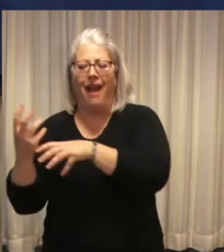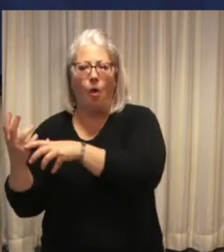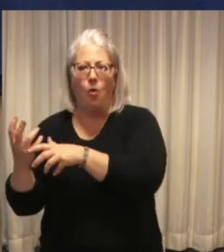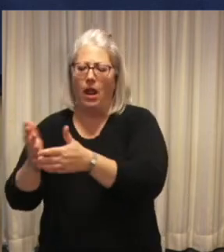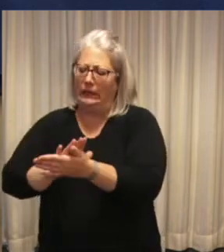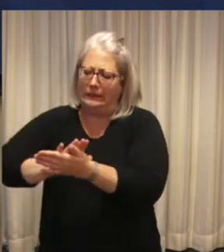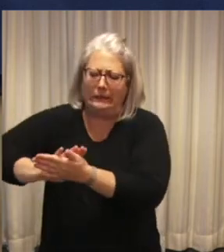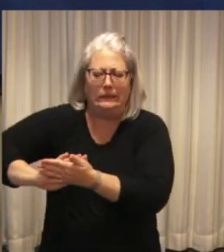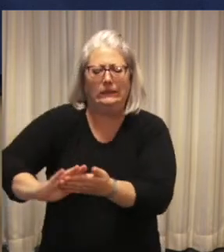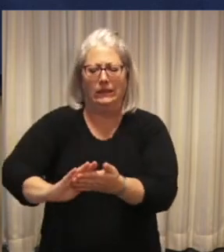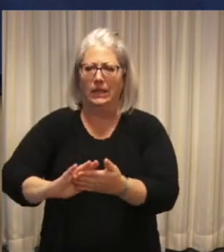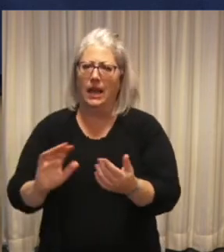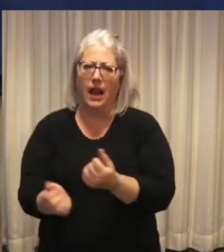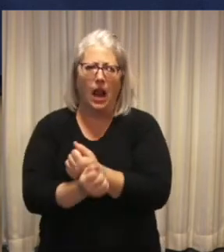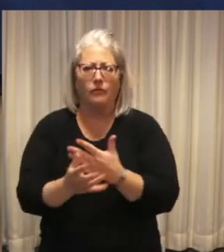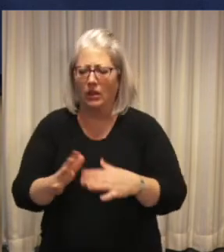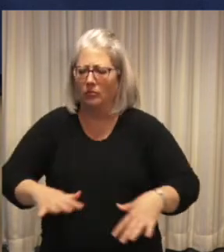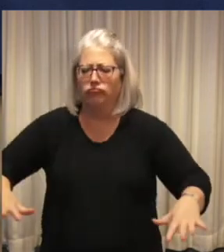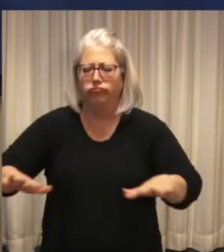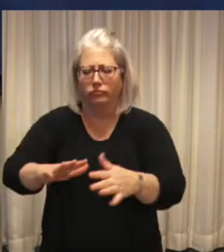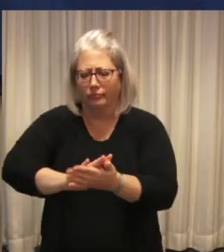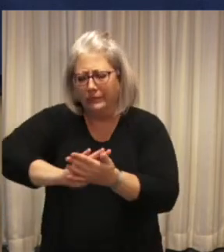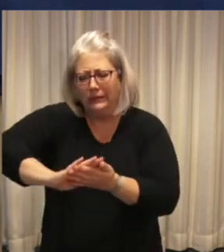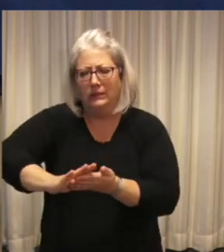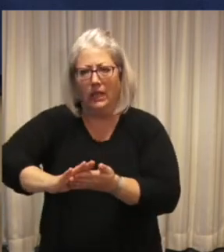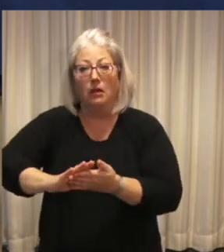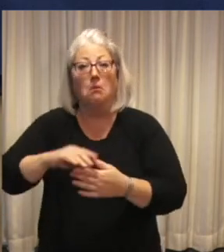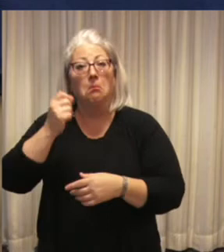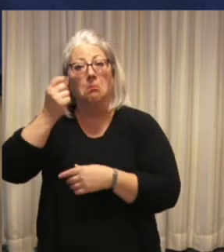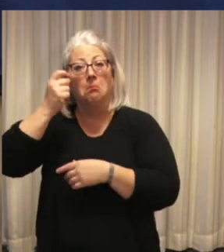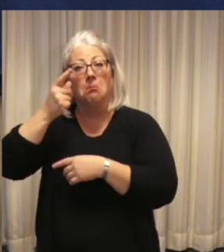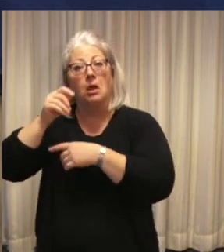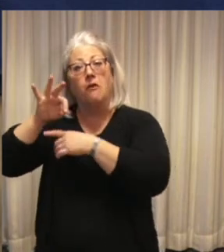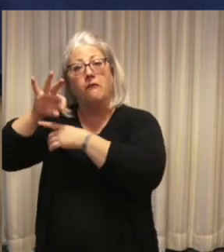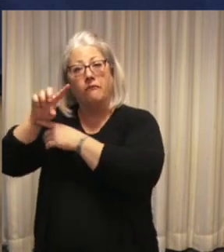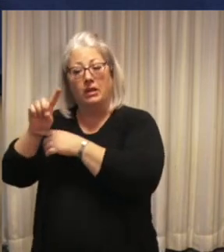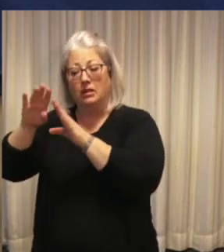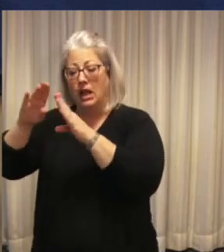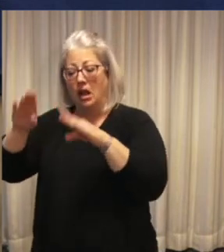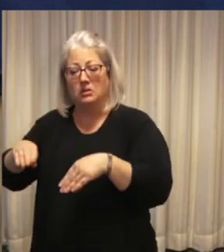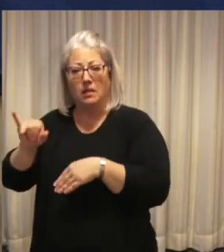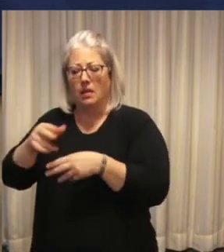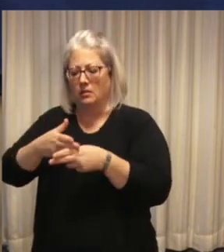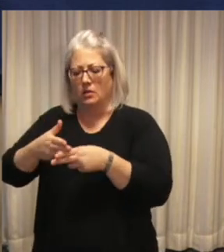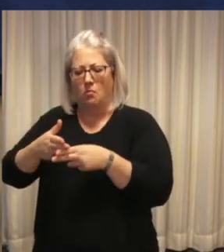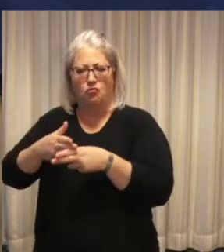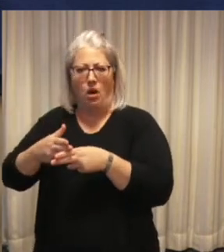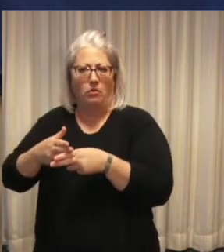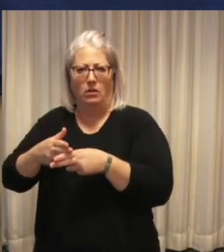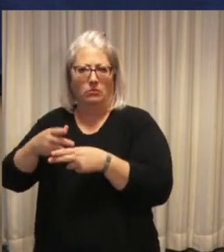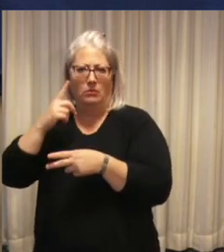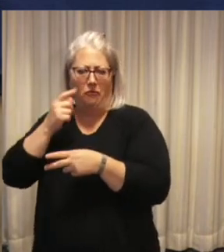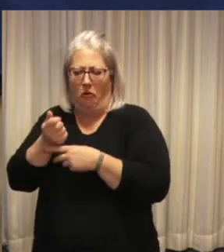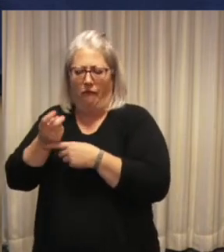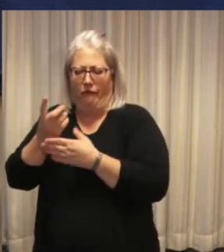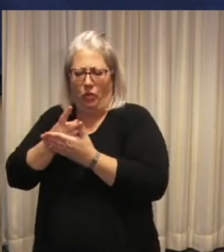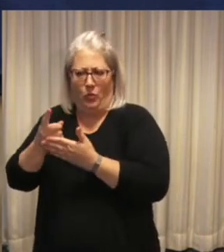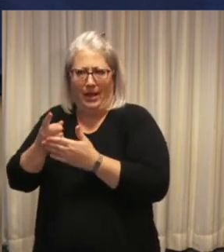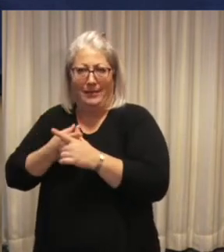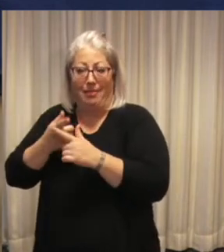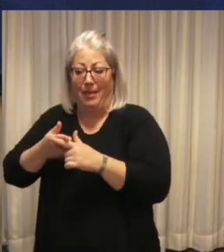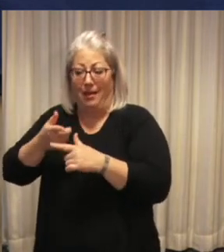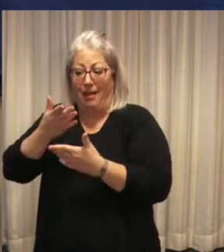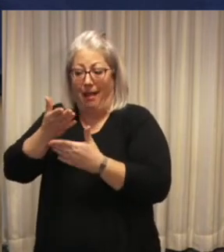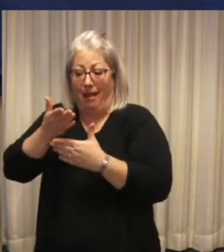then. The Fieldhouse site is a temporary site for a few weeks. And then we will do extensive cleaning